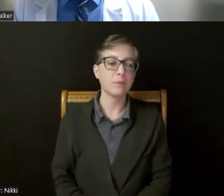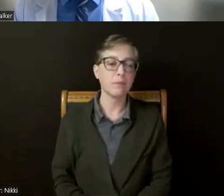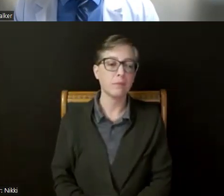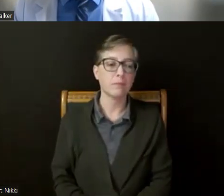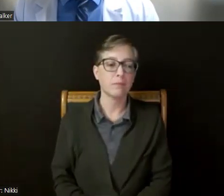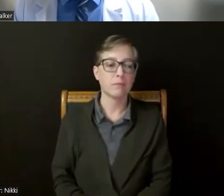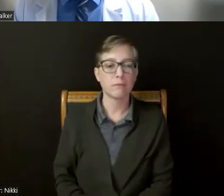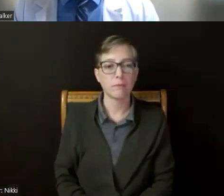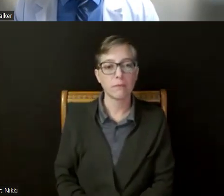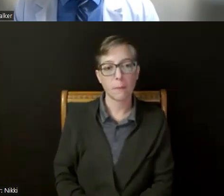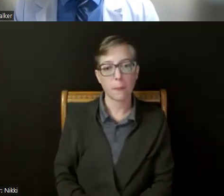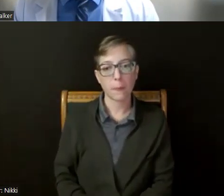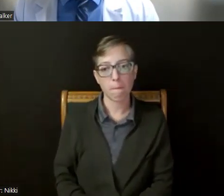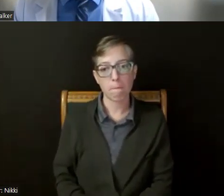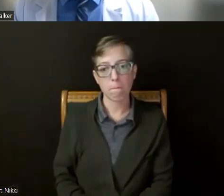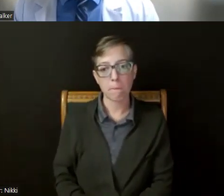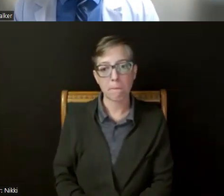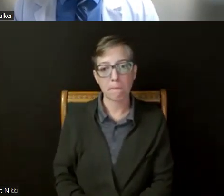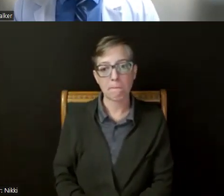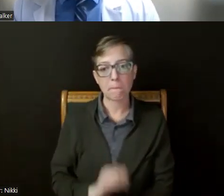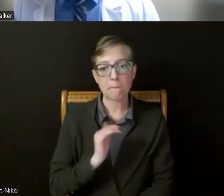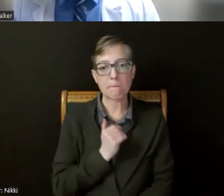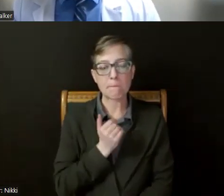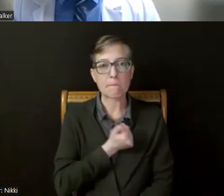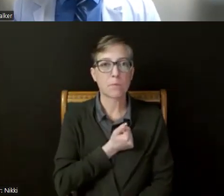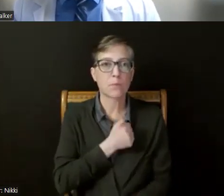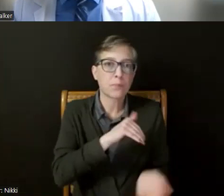and our primary health care